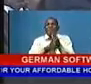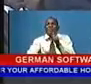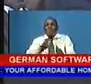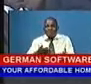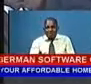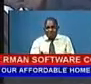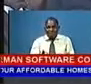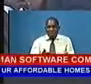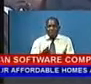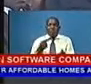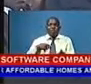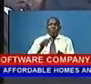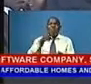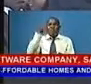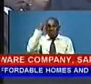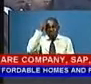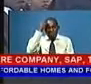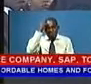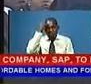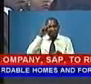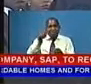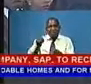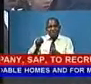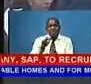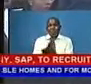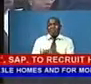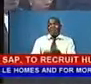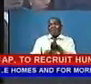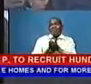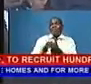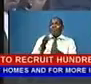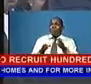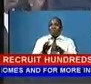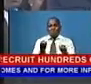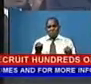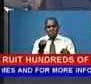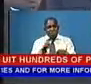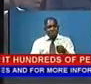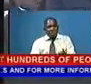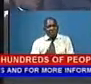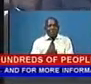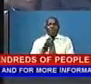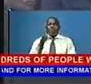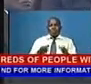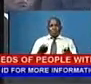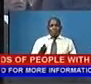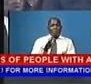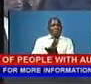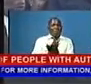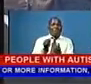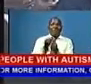moving. We definitely need to. If this is supposed to assist the court, it doesn't assist the court at all.